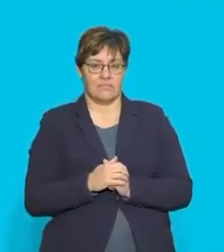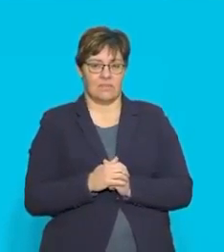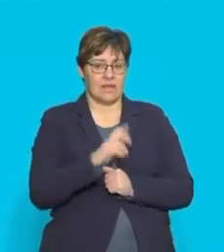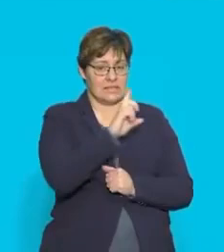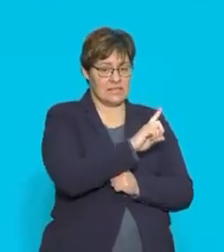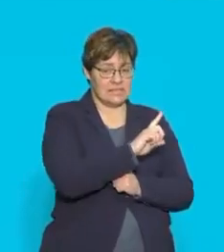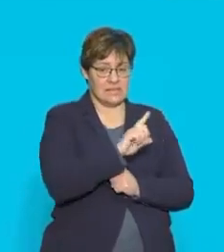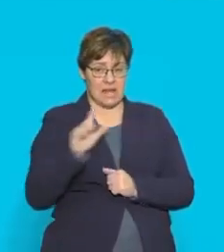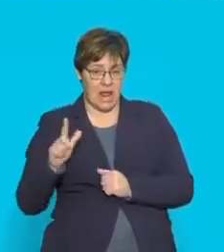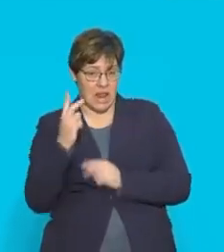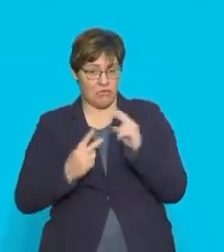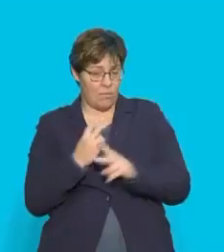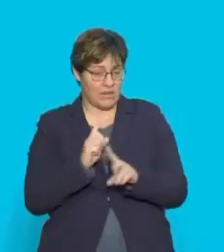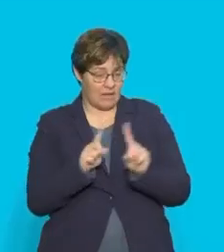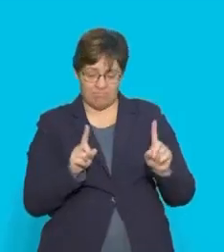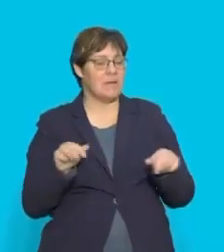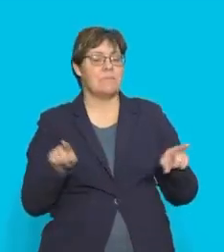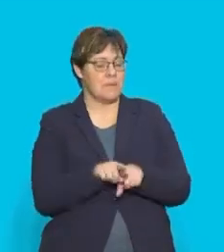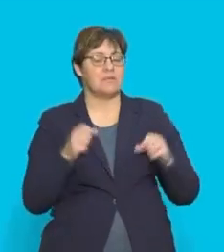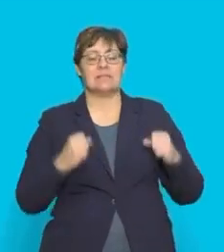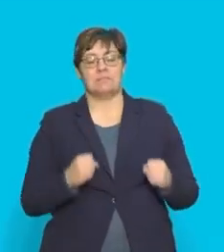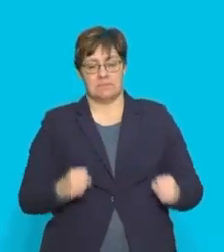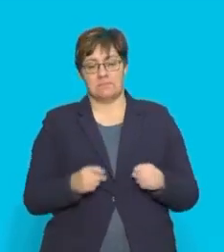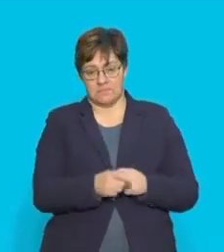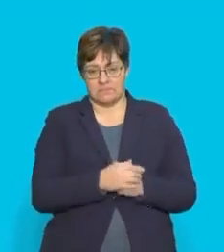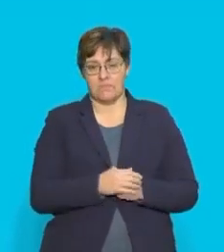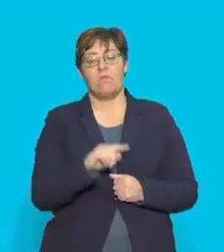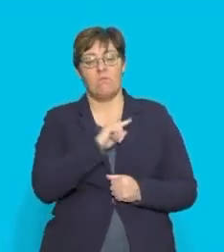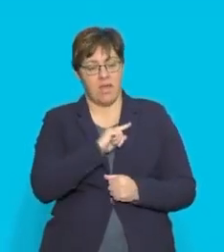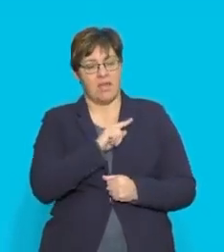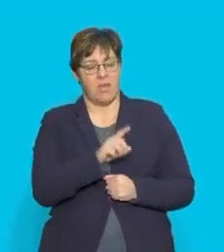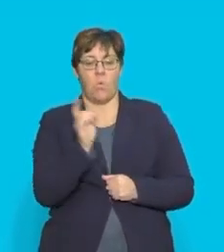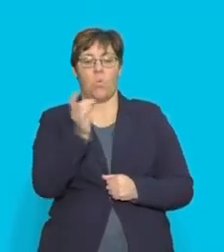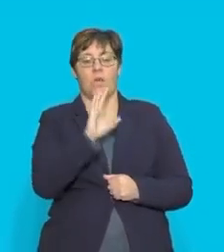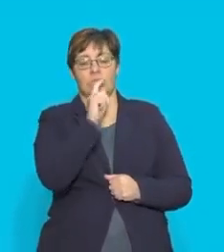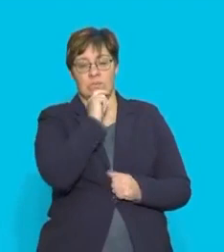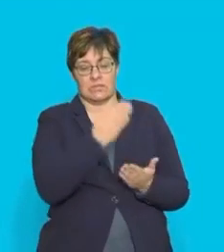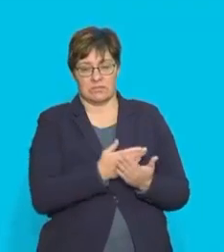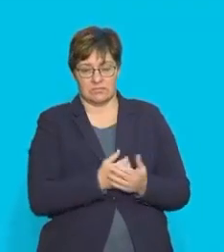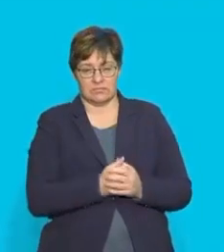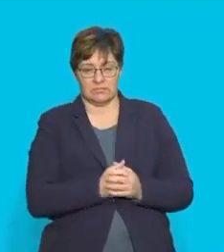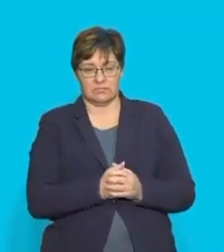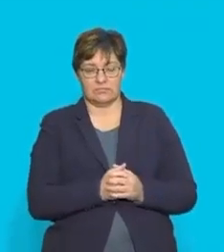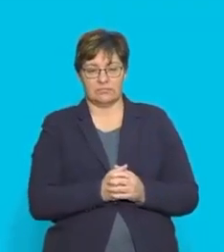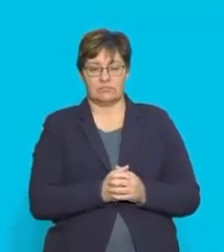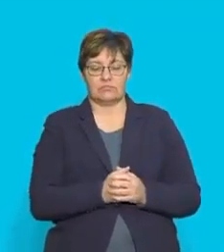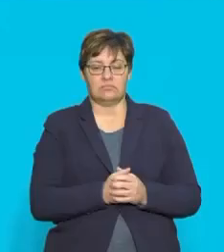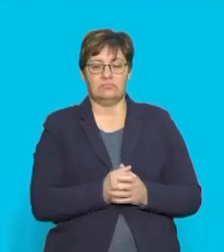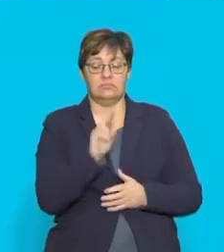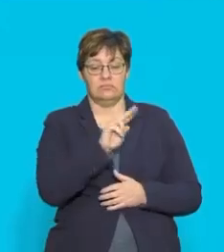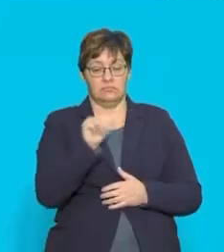between? No, it's still the same, because we can use the letter only once. So from 26